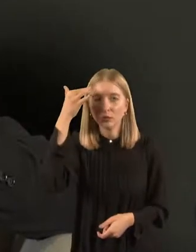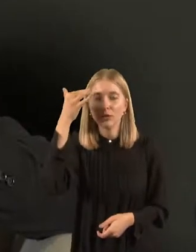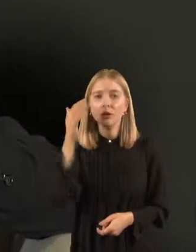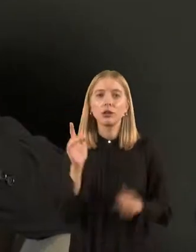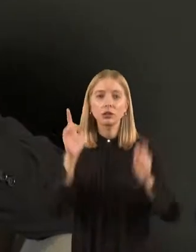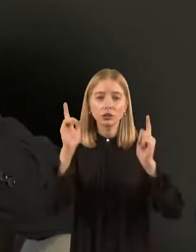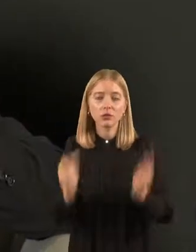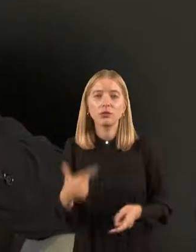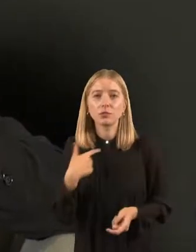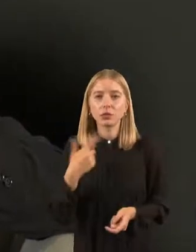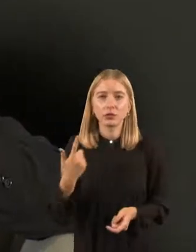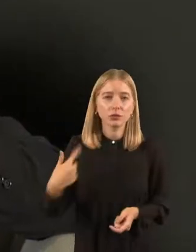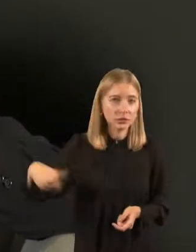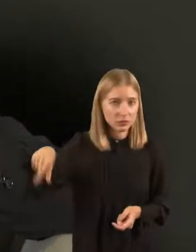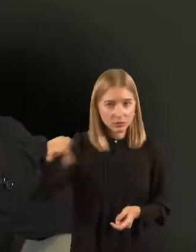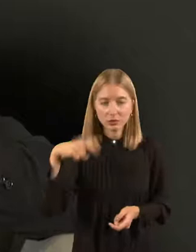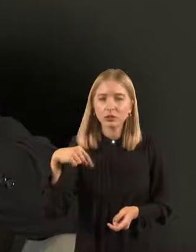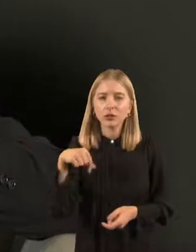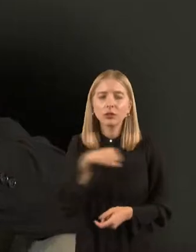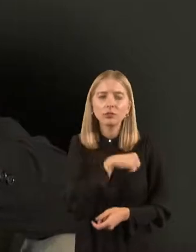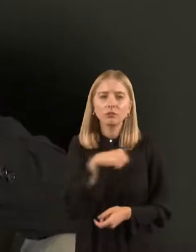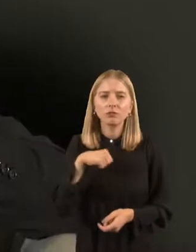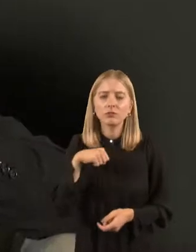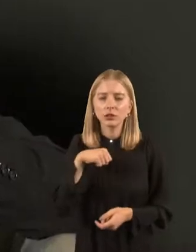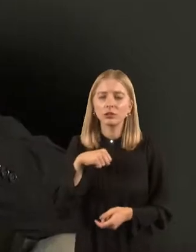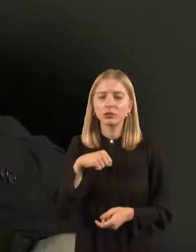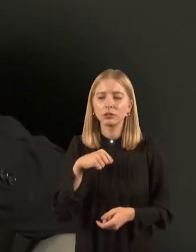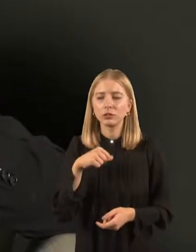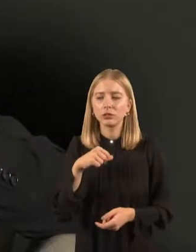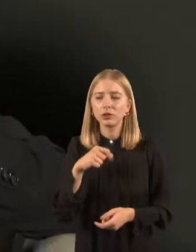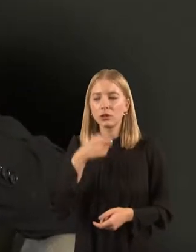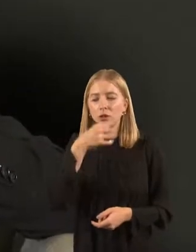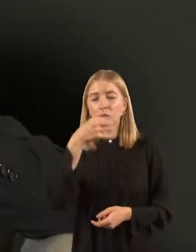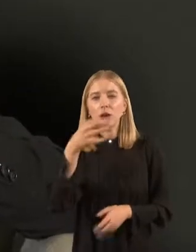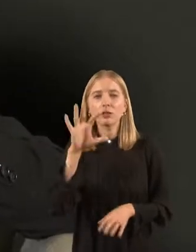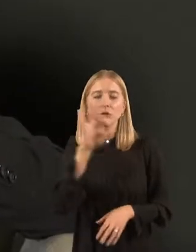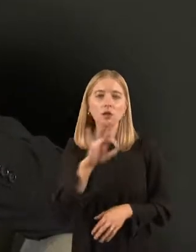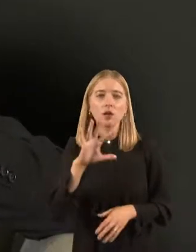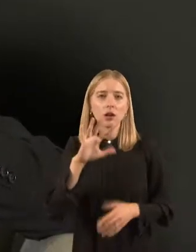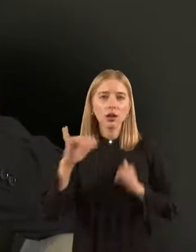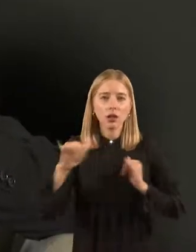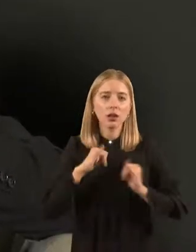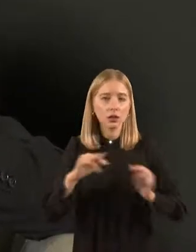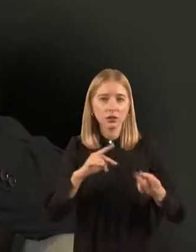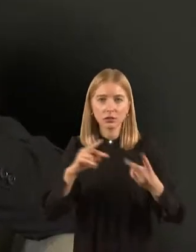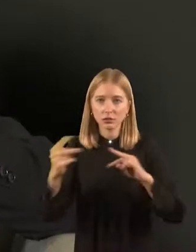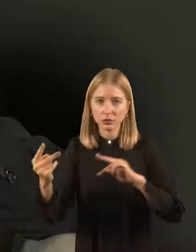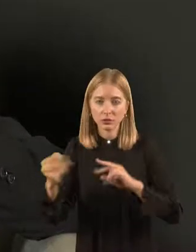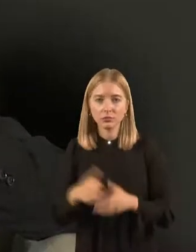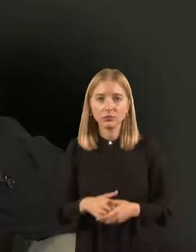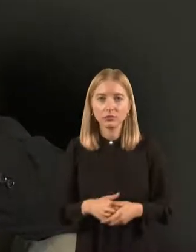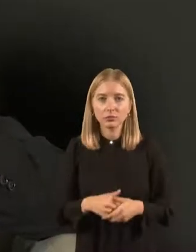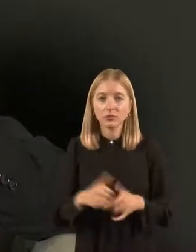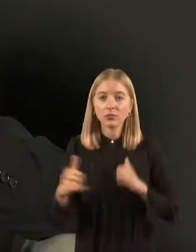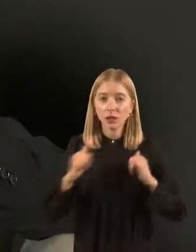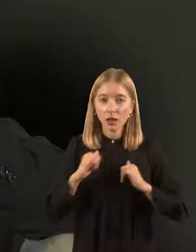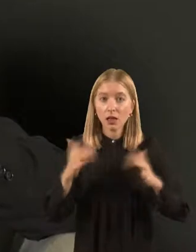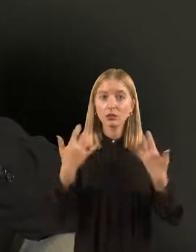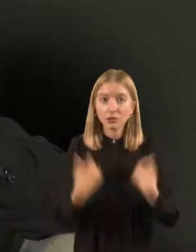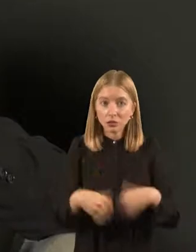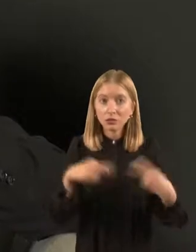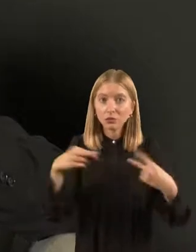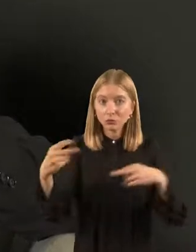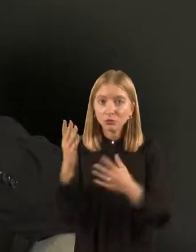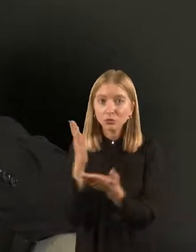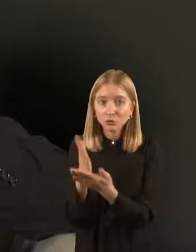is happening now because of the pandemic. Now you see that people are more willing to do teleworking.